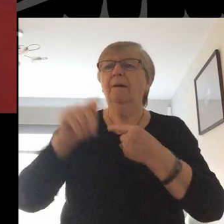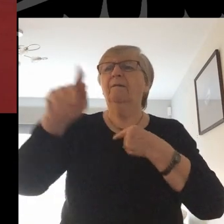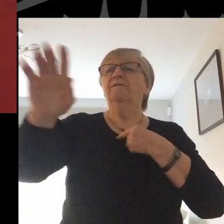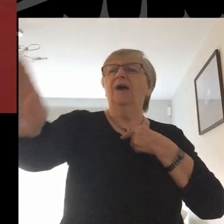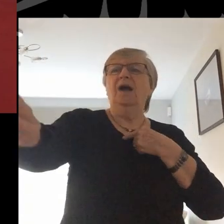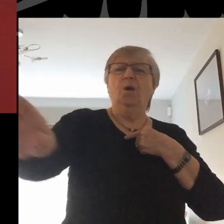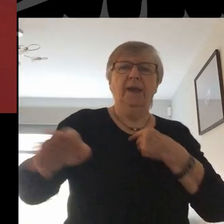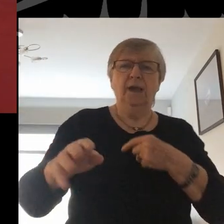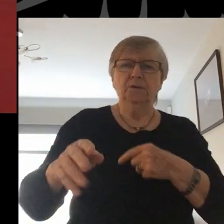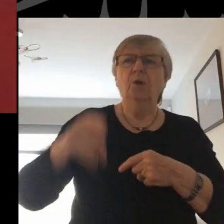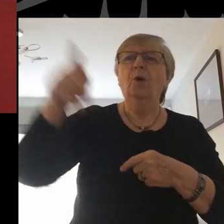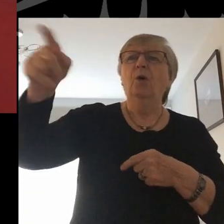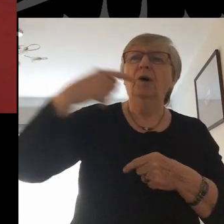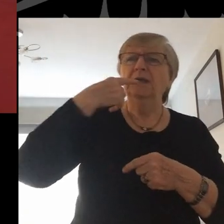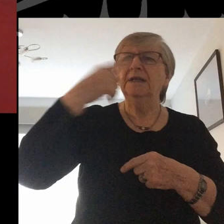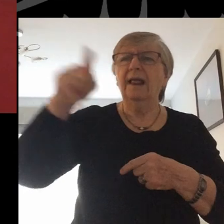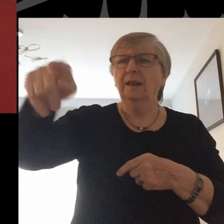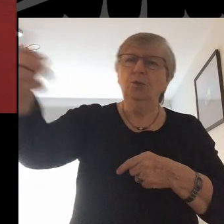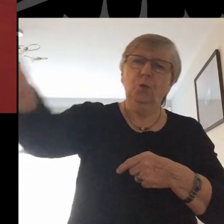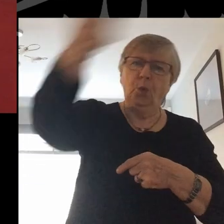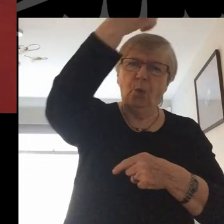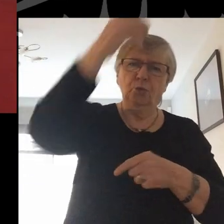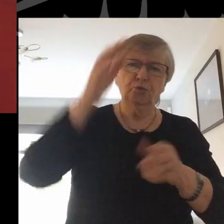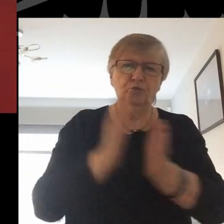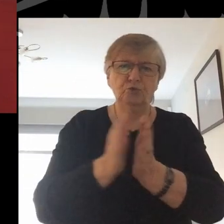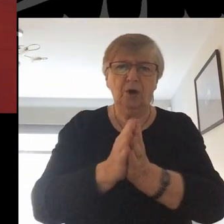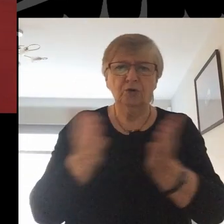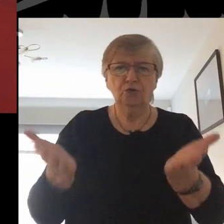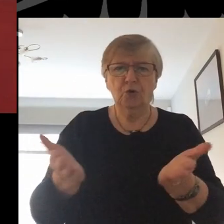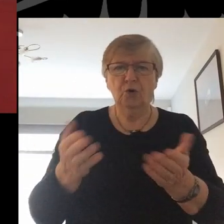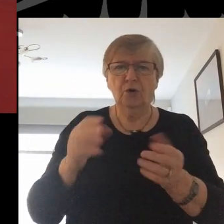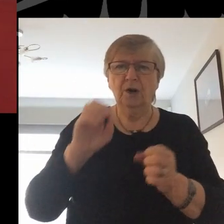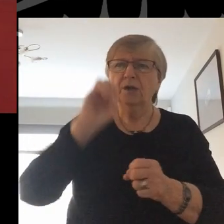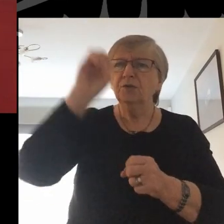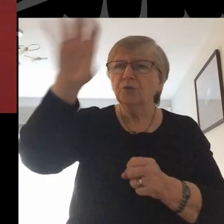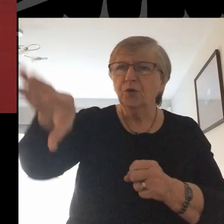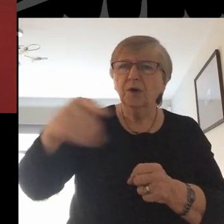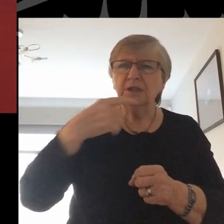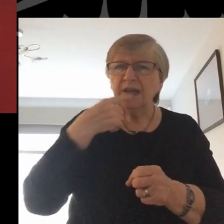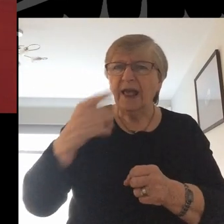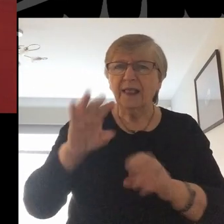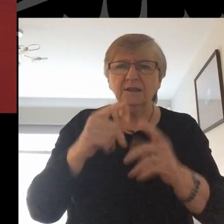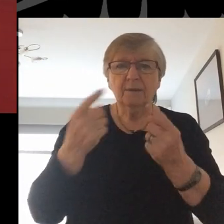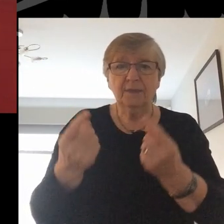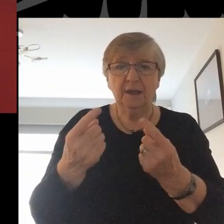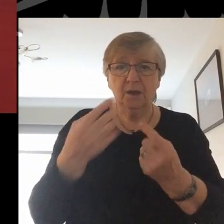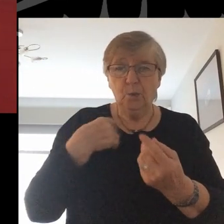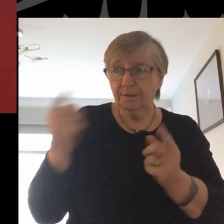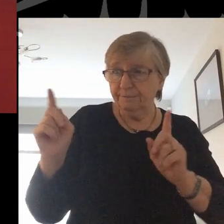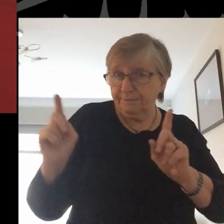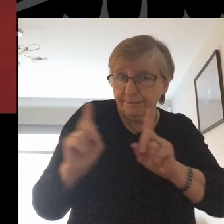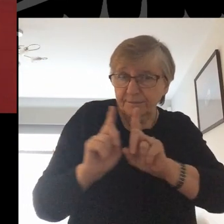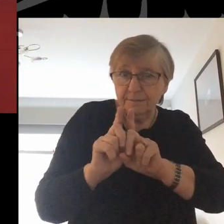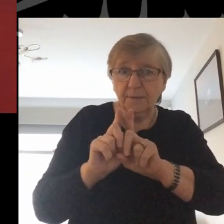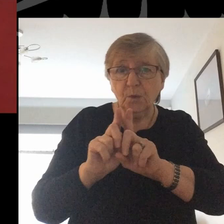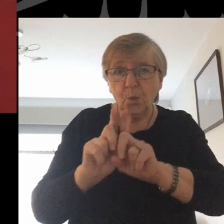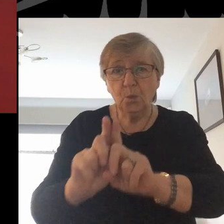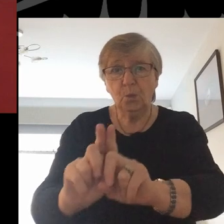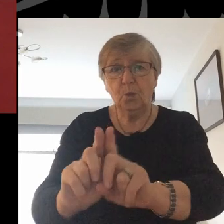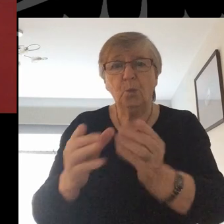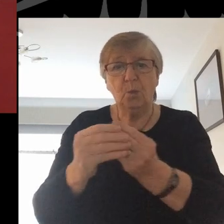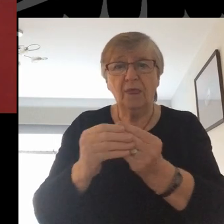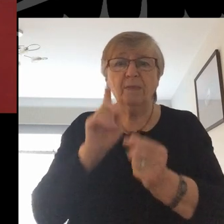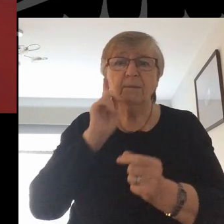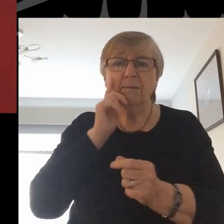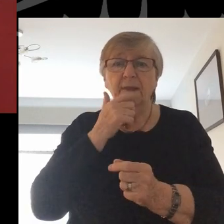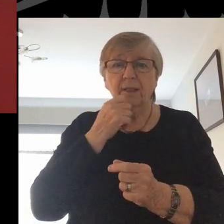We're not dropping bombs of the gospel on people or firing lightning bolts. We're getting alongside people.